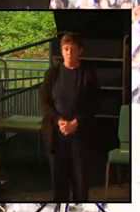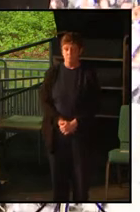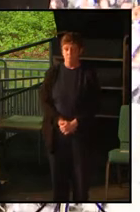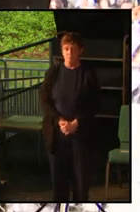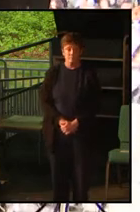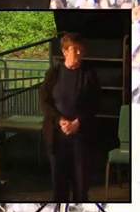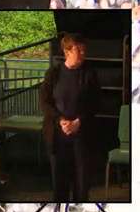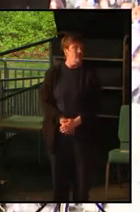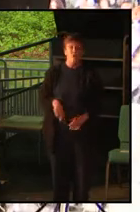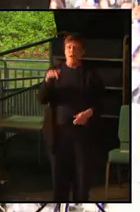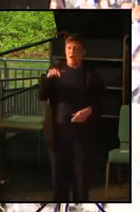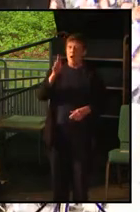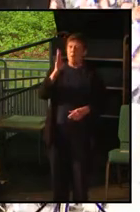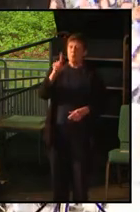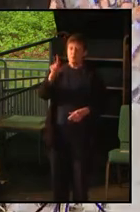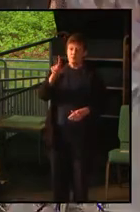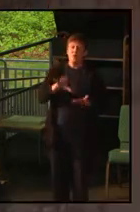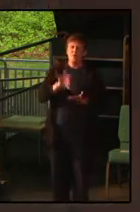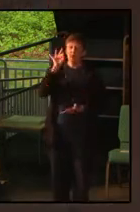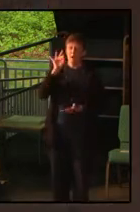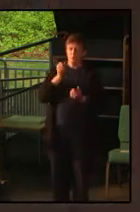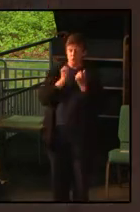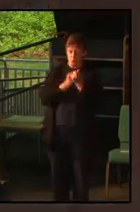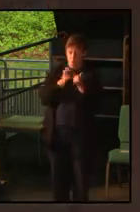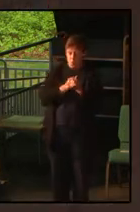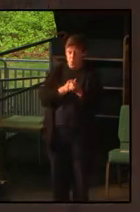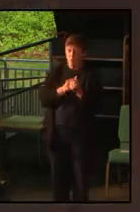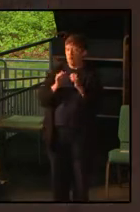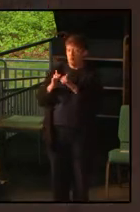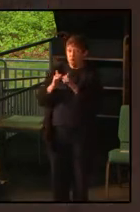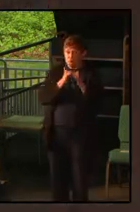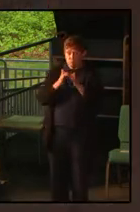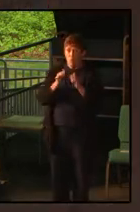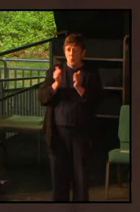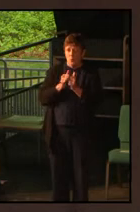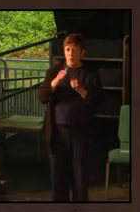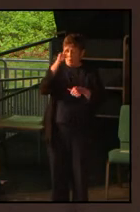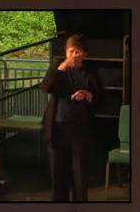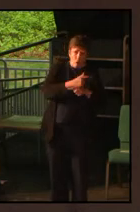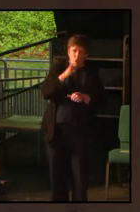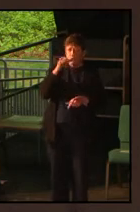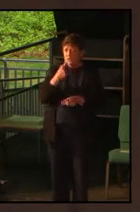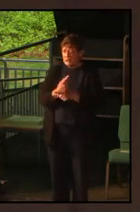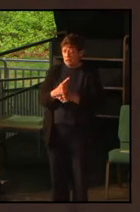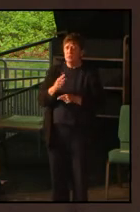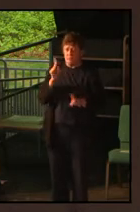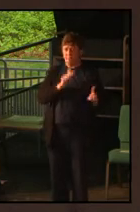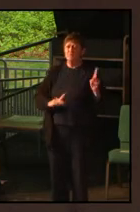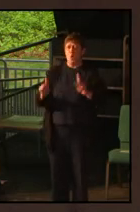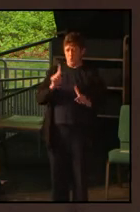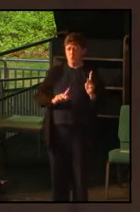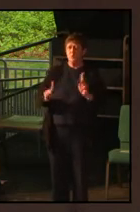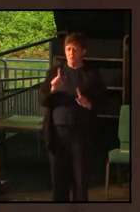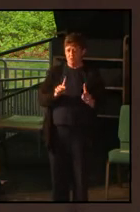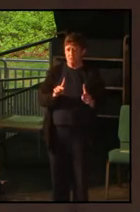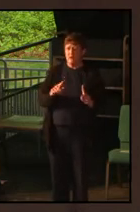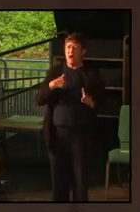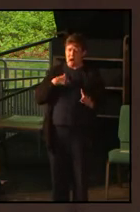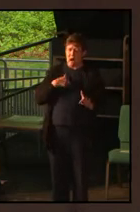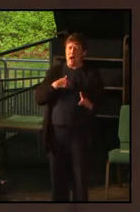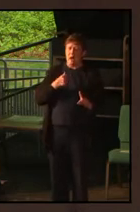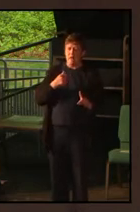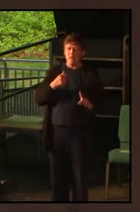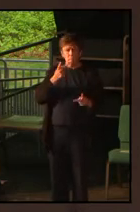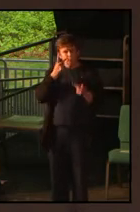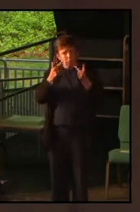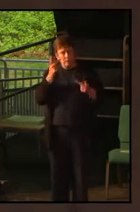And at Bristol, I found support and camaraderie amongst the brothers, sisters, and folks I shared the day-to-day